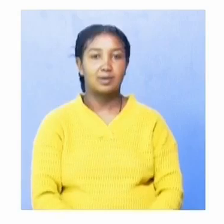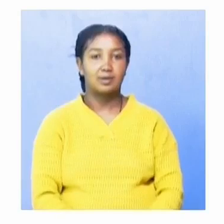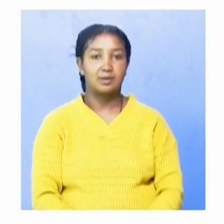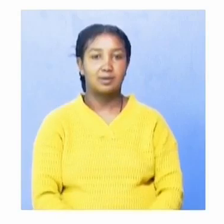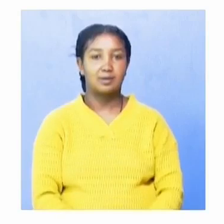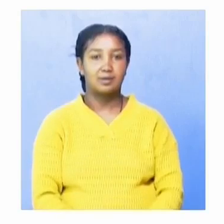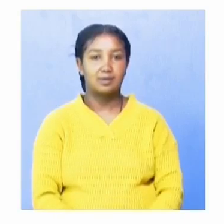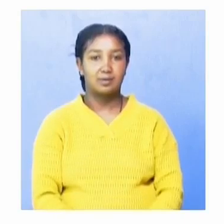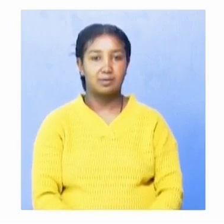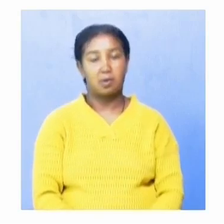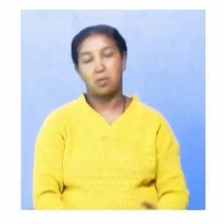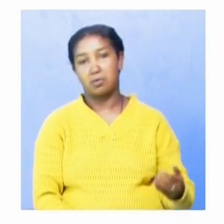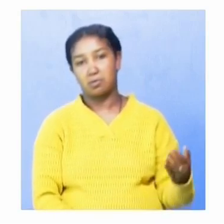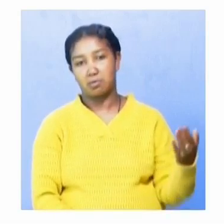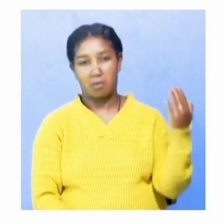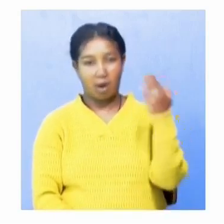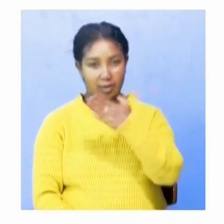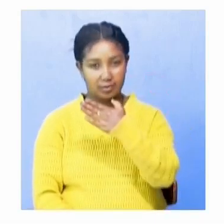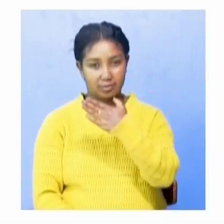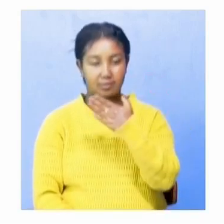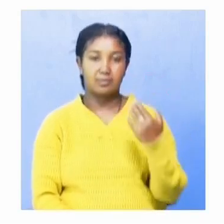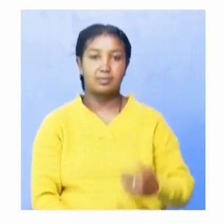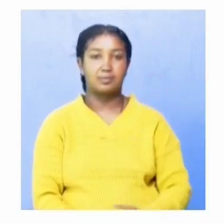Or right.